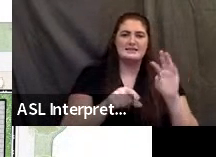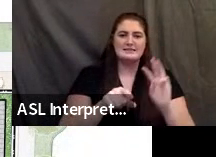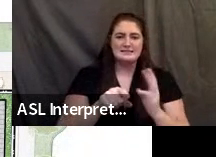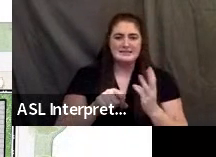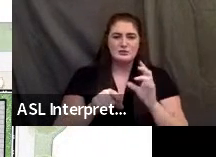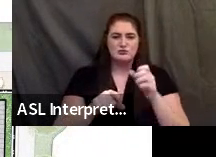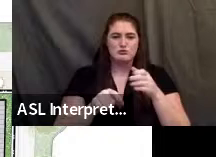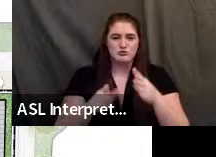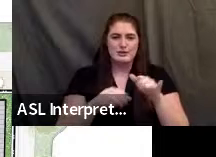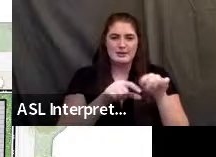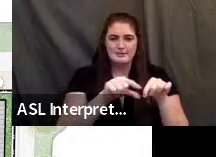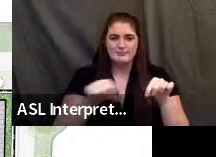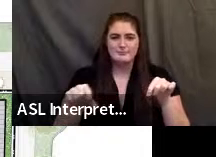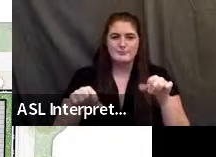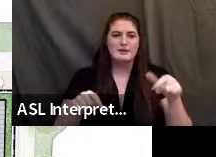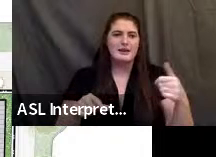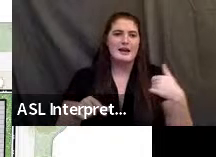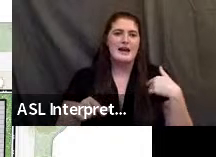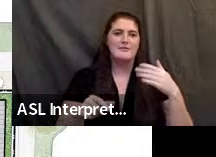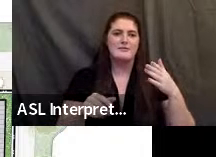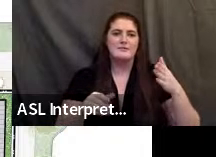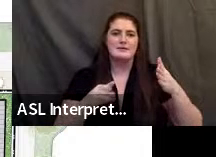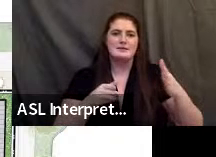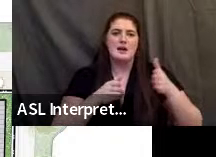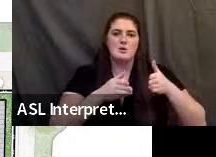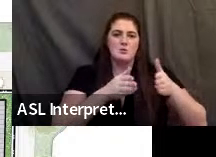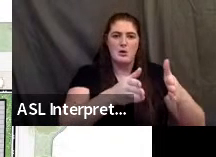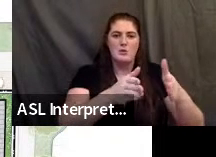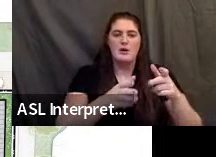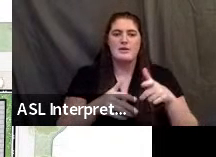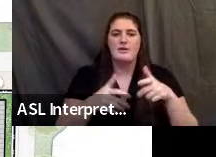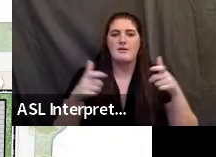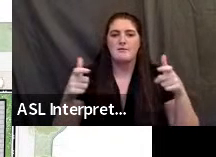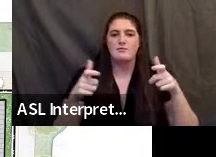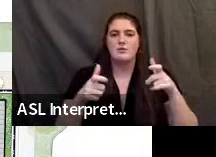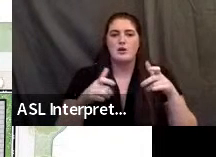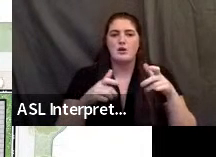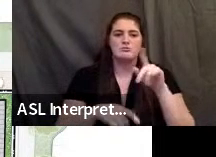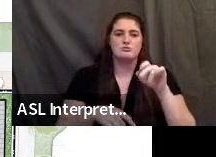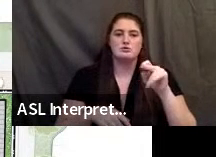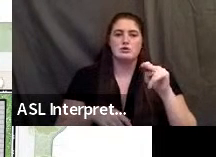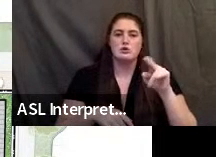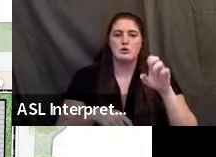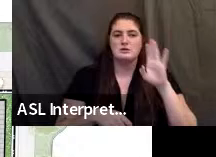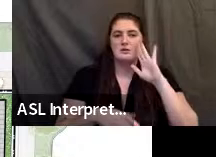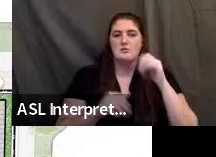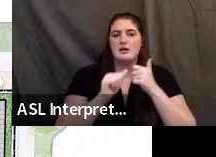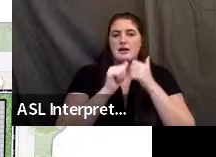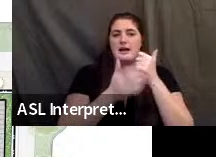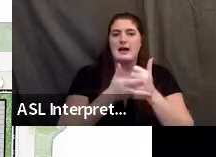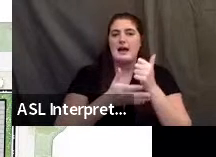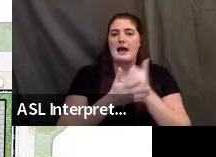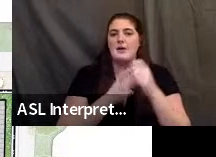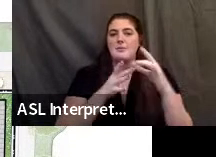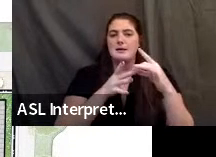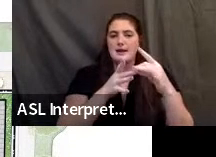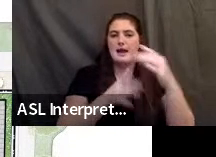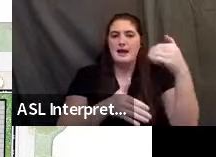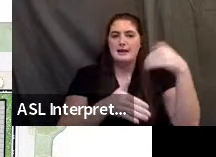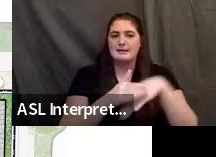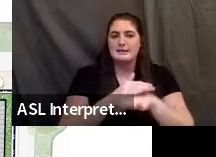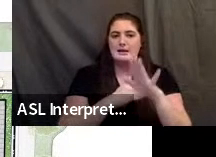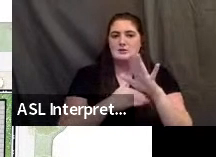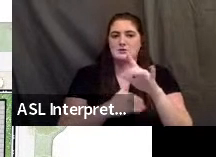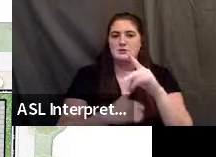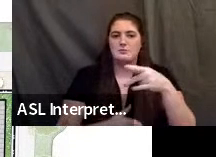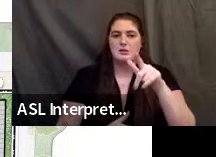wide sidewalk, and a lot of large flex zones that will help kind of guide people into the entry plaza,